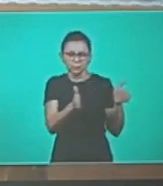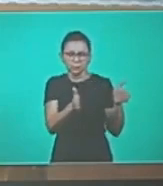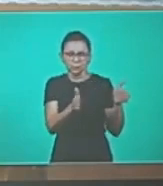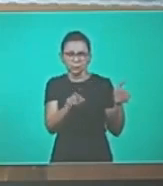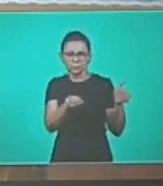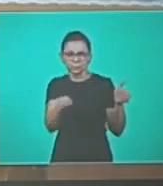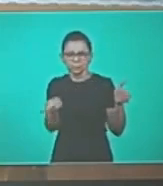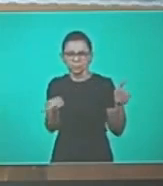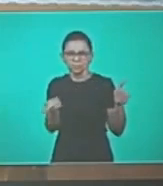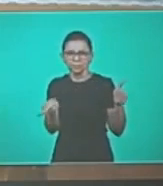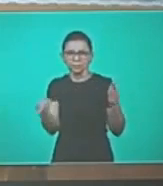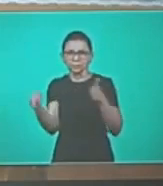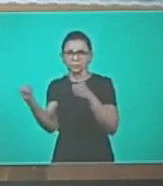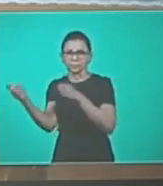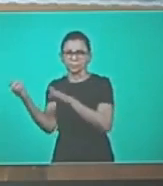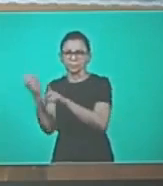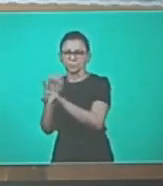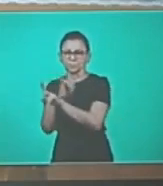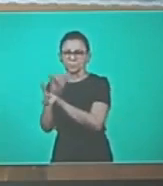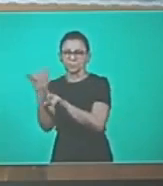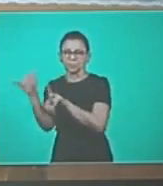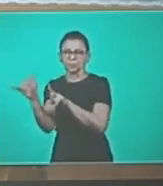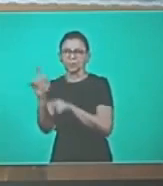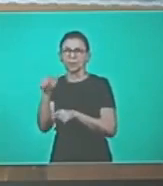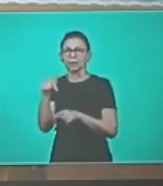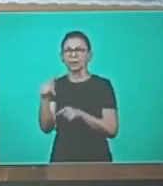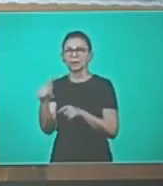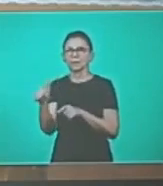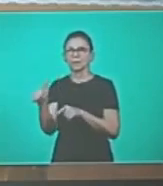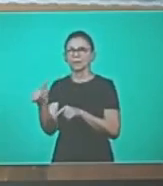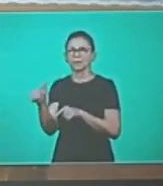but whatever is prophetic,